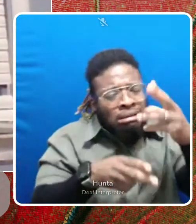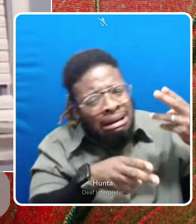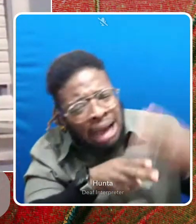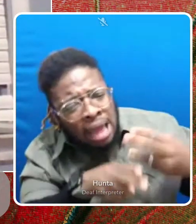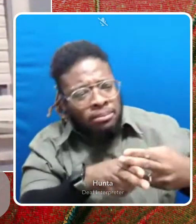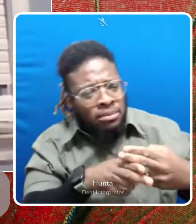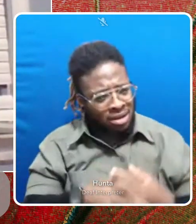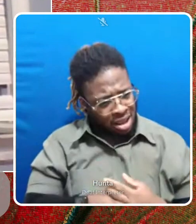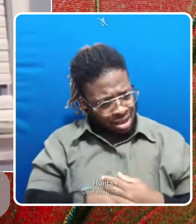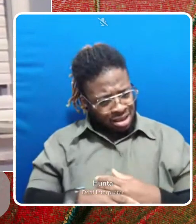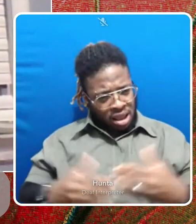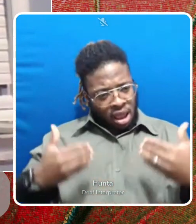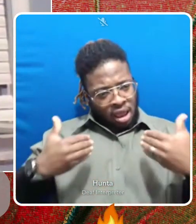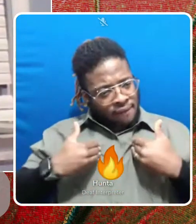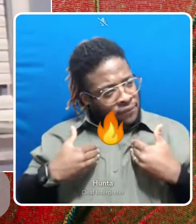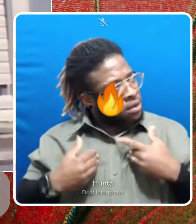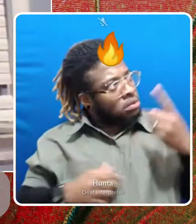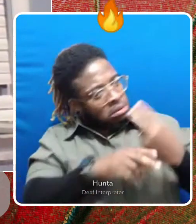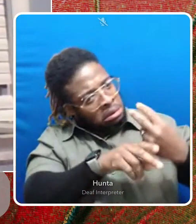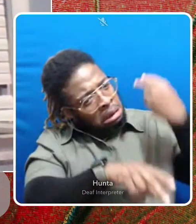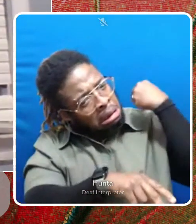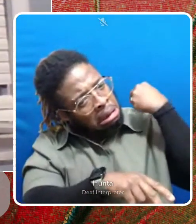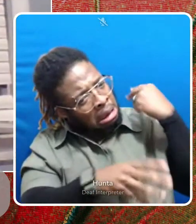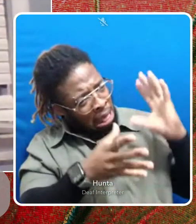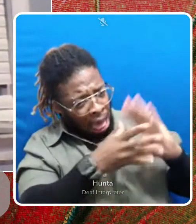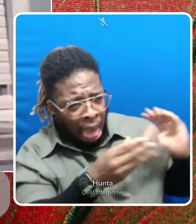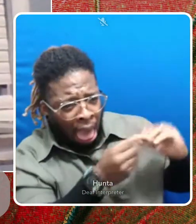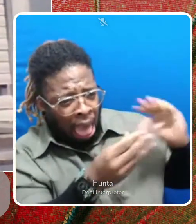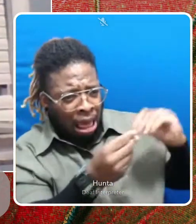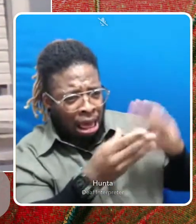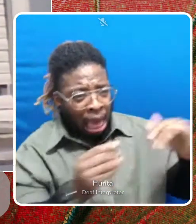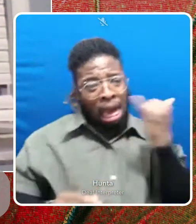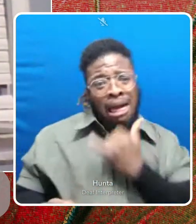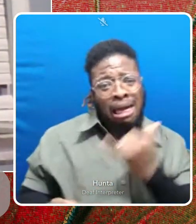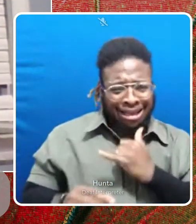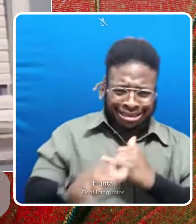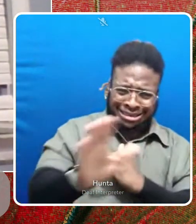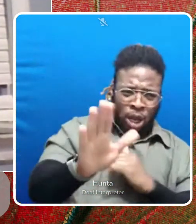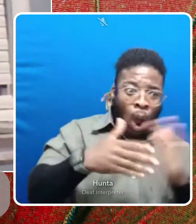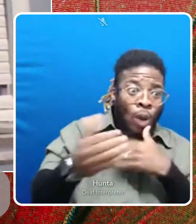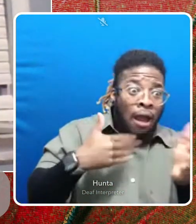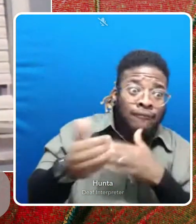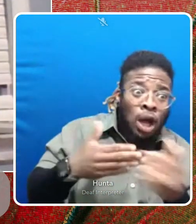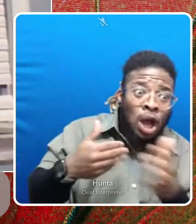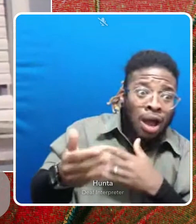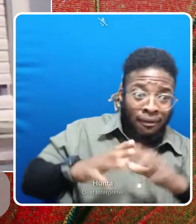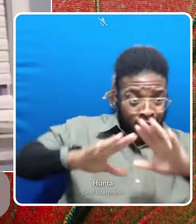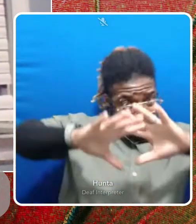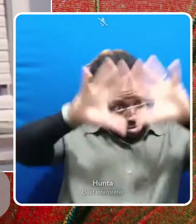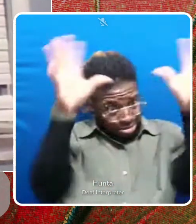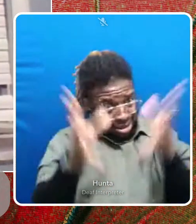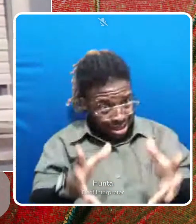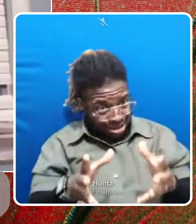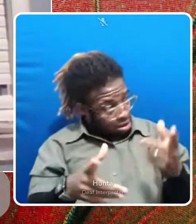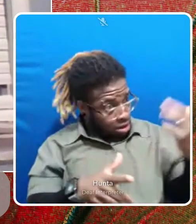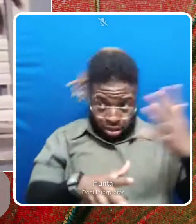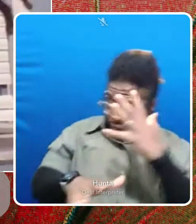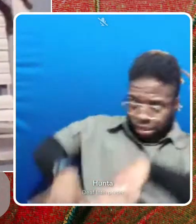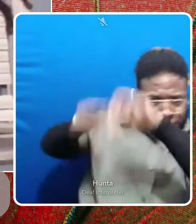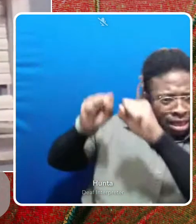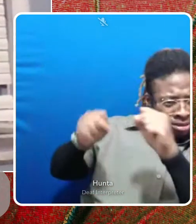them to regurgitate it up as a messy mistake, but no matter what form it takes is wasted all the same. Who taught that it's bad to